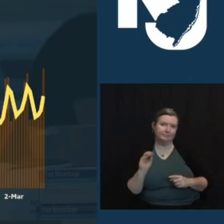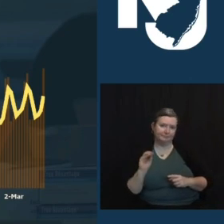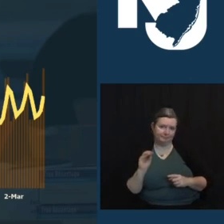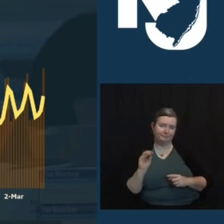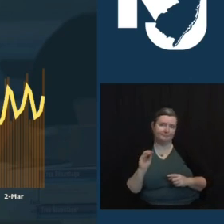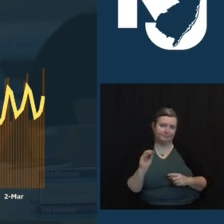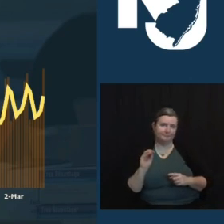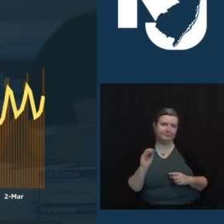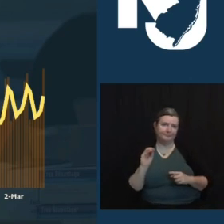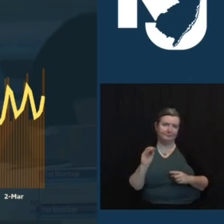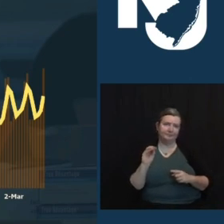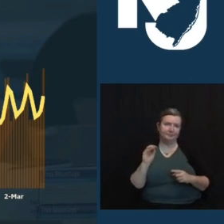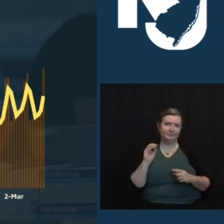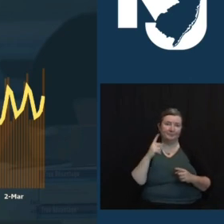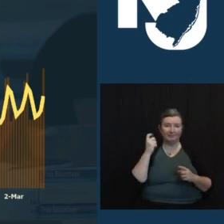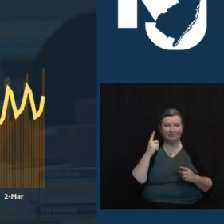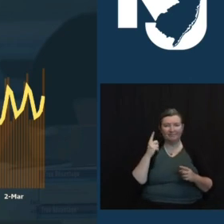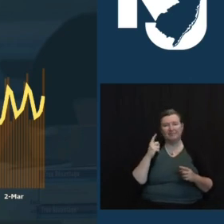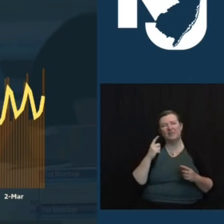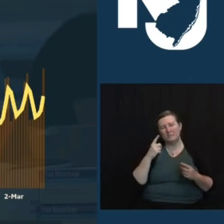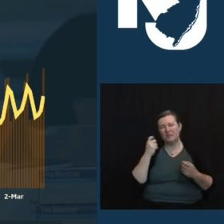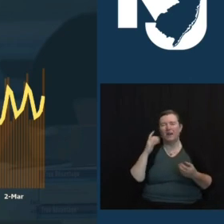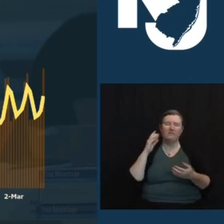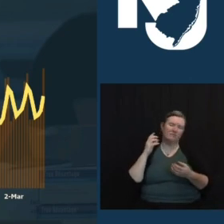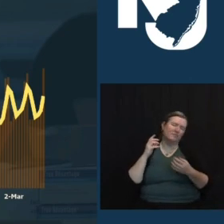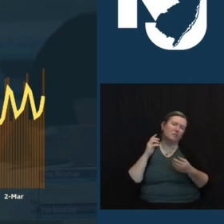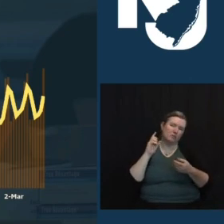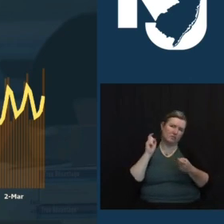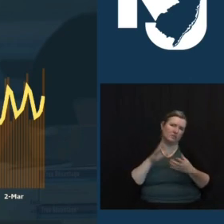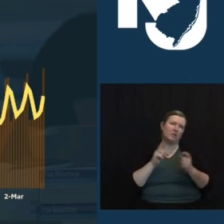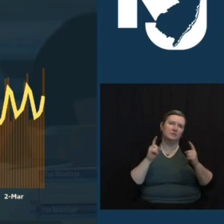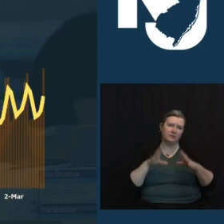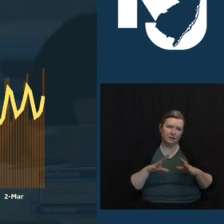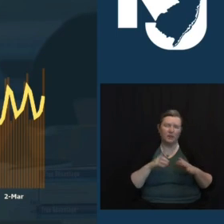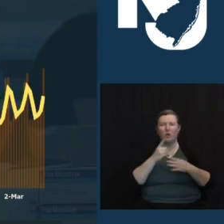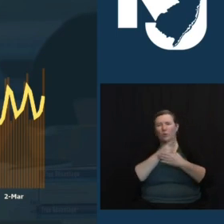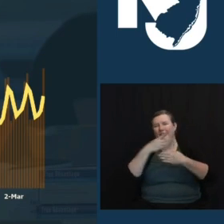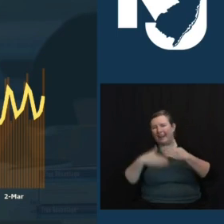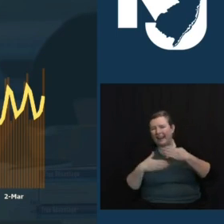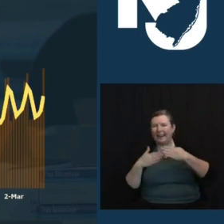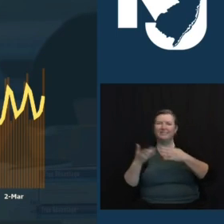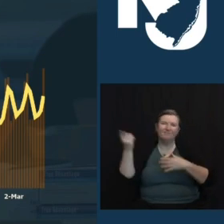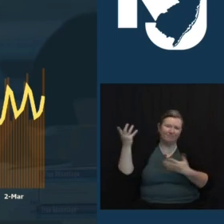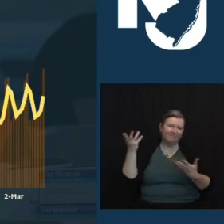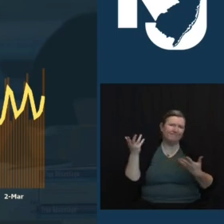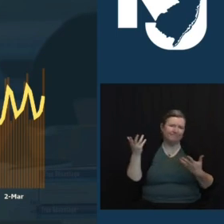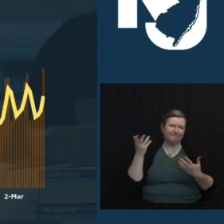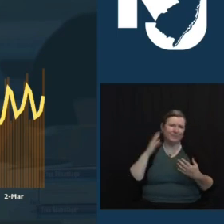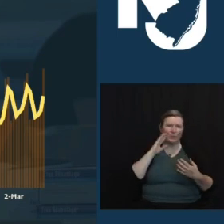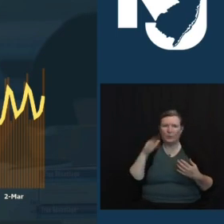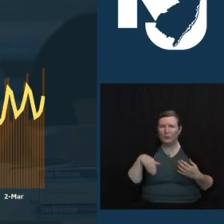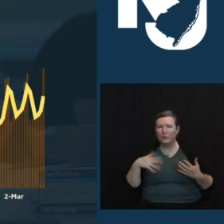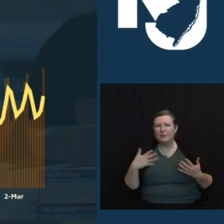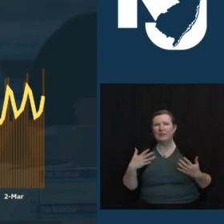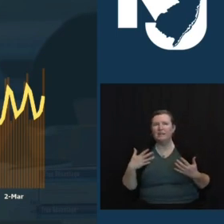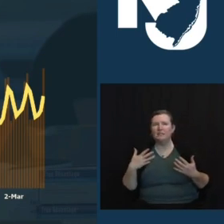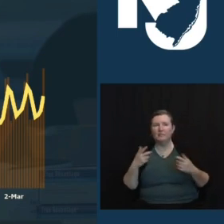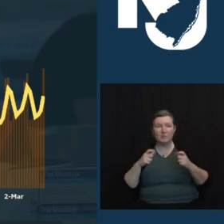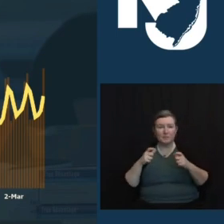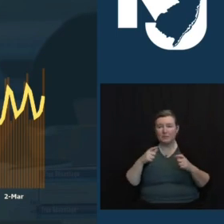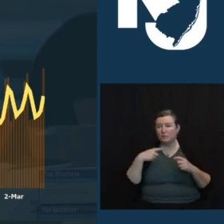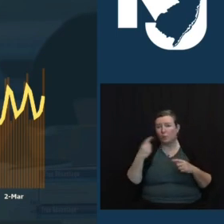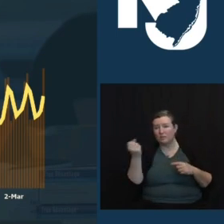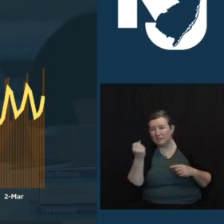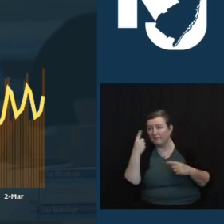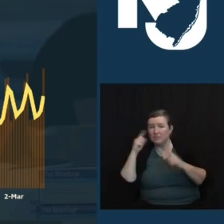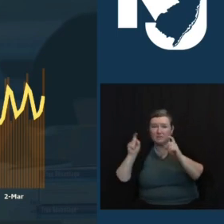fewer tests. Folks are typically, Eddie and Judy, I think would agree with me, are going out on a weekend day or